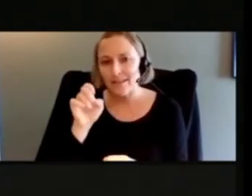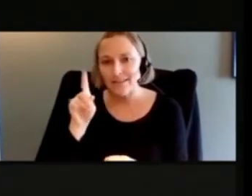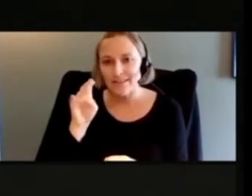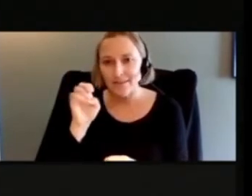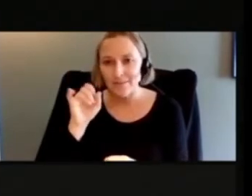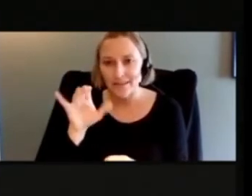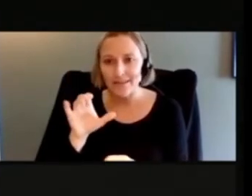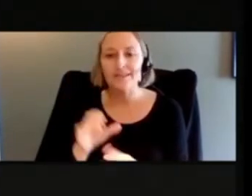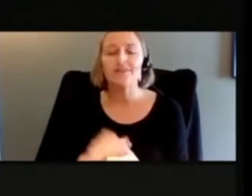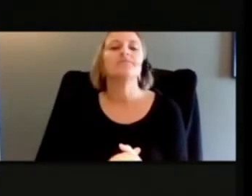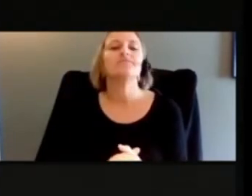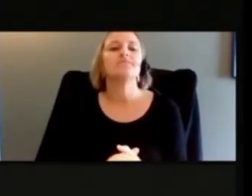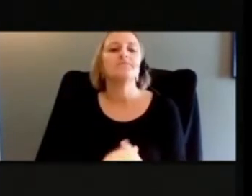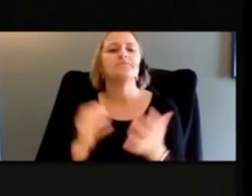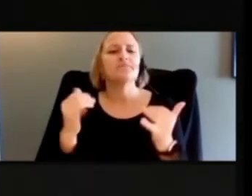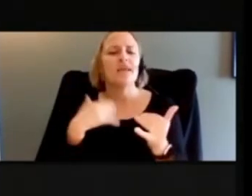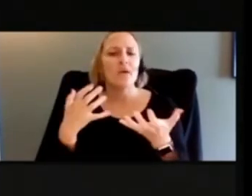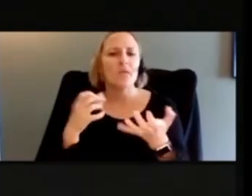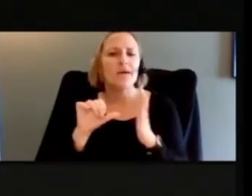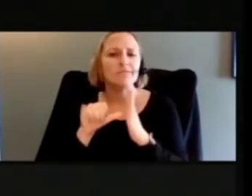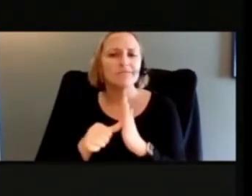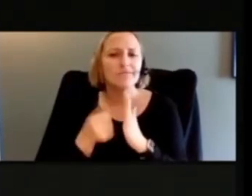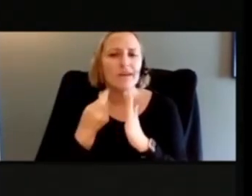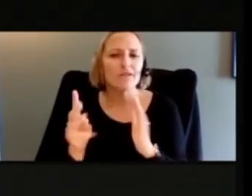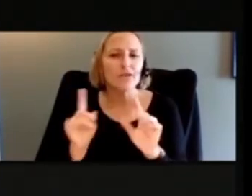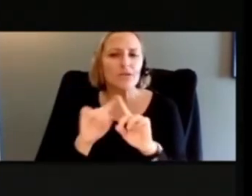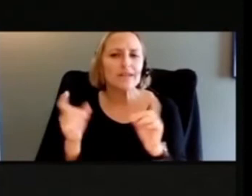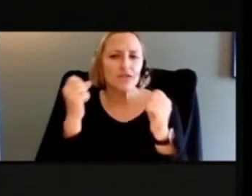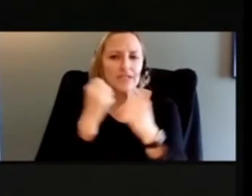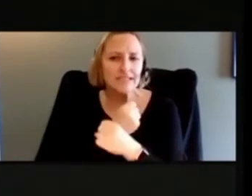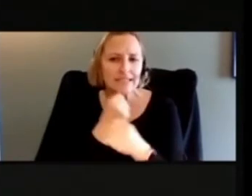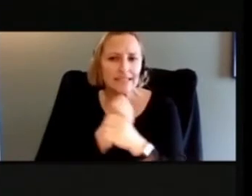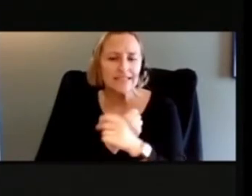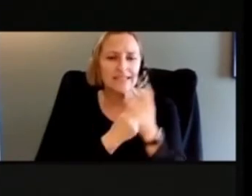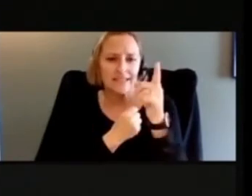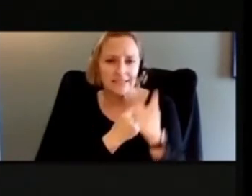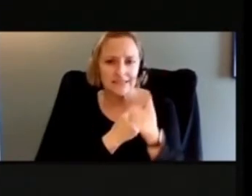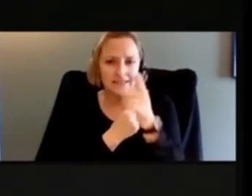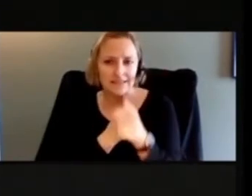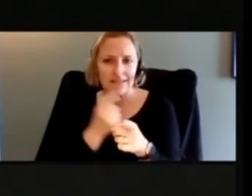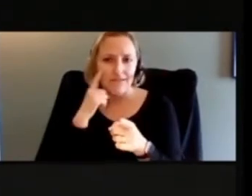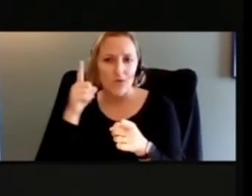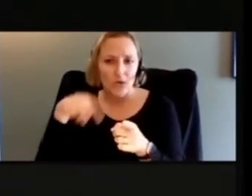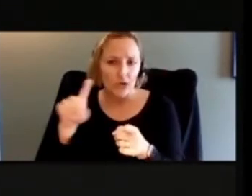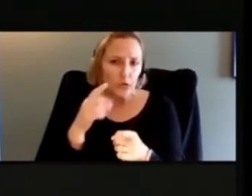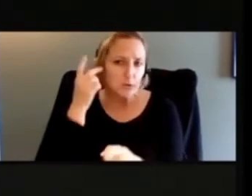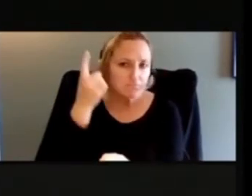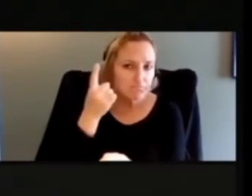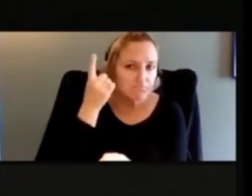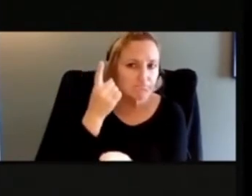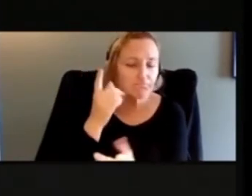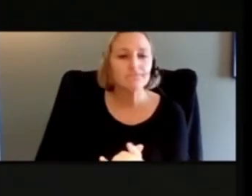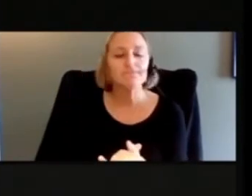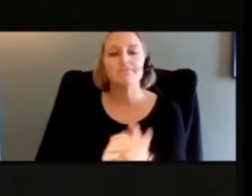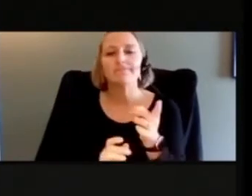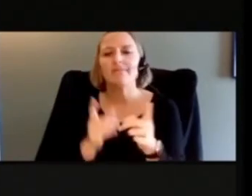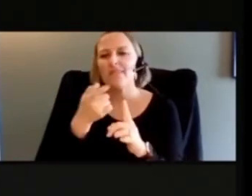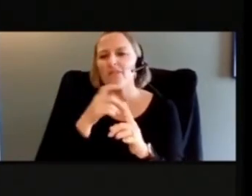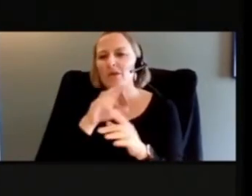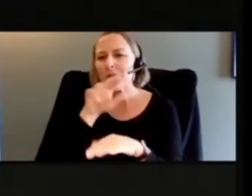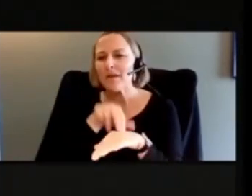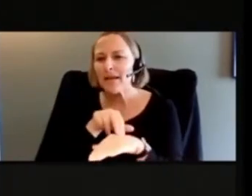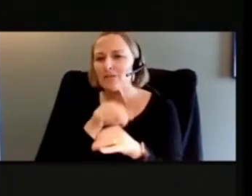So I just wanted to highlight a few statistics for all of you to consider. This is from the National Institute for